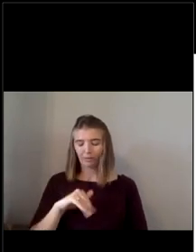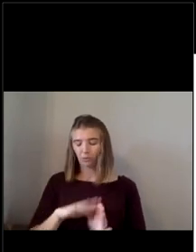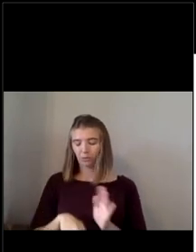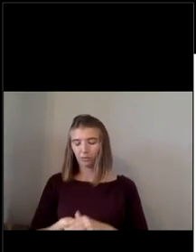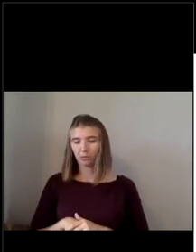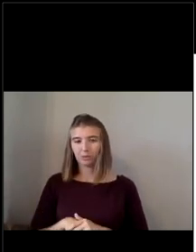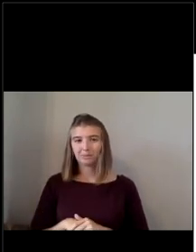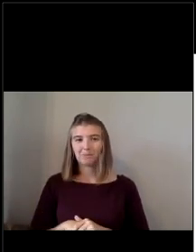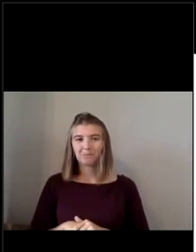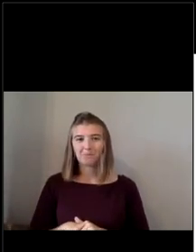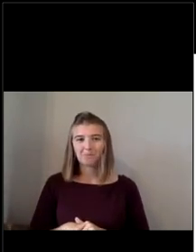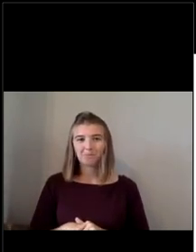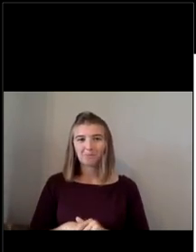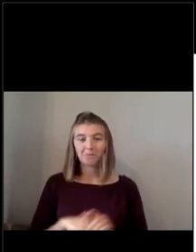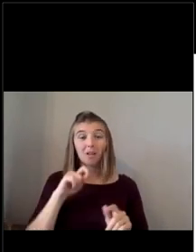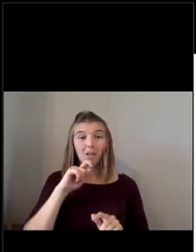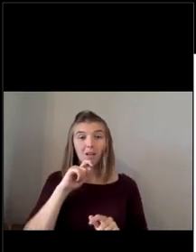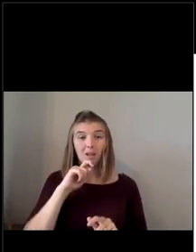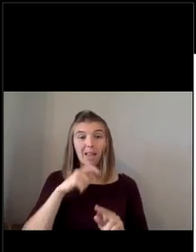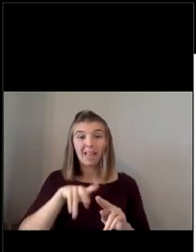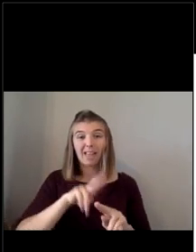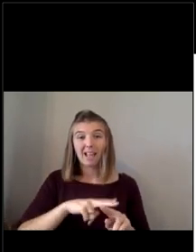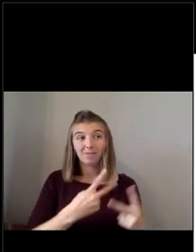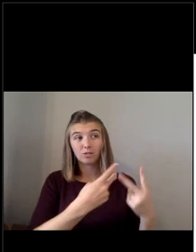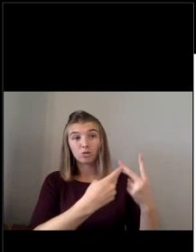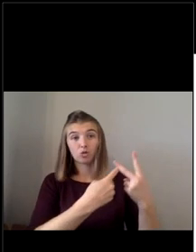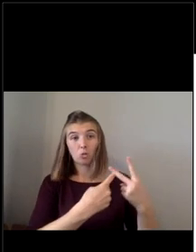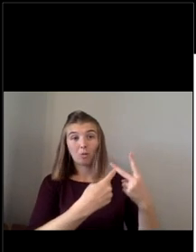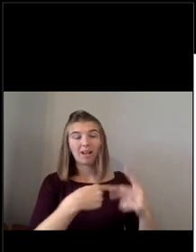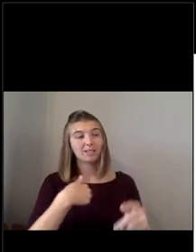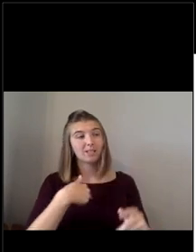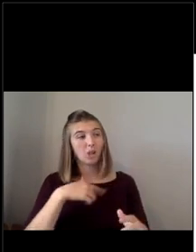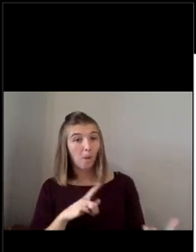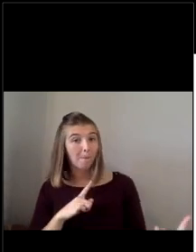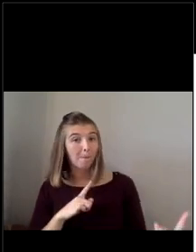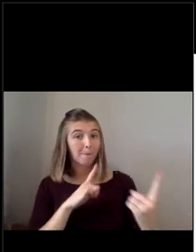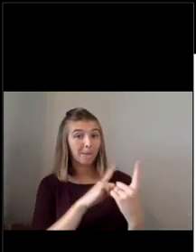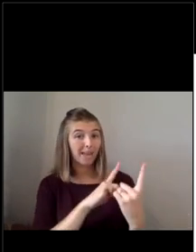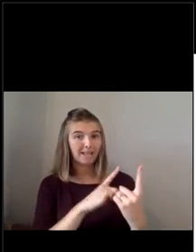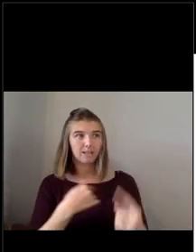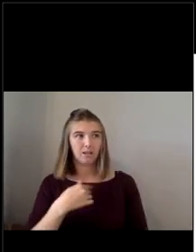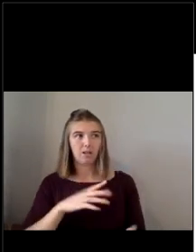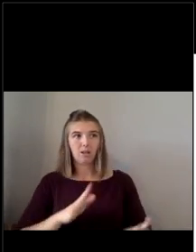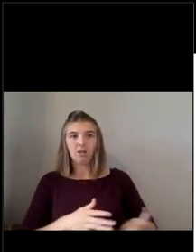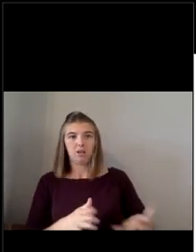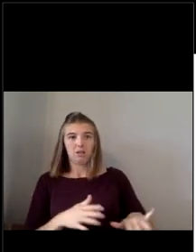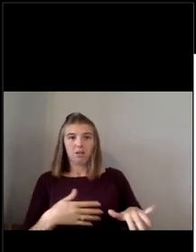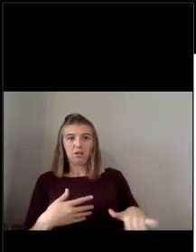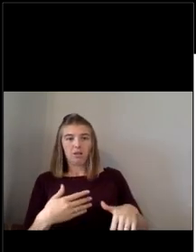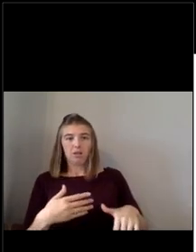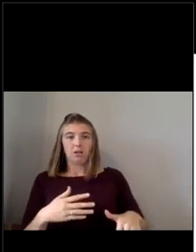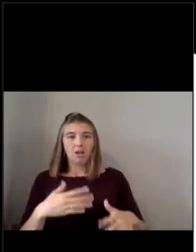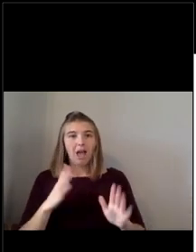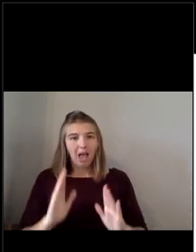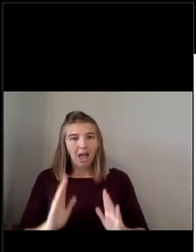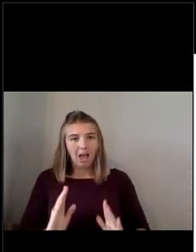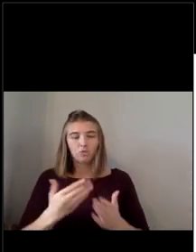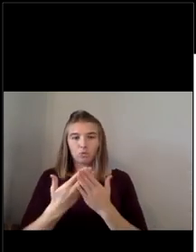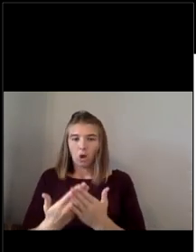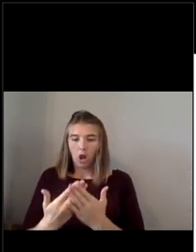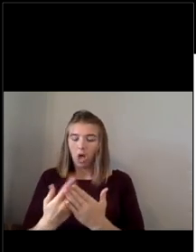or completely avoid meetings with my supervisor. I was convinced that I had to do everything. I had to learn everything by